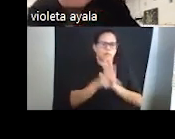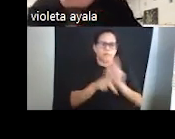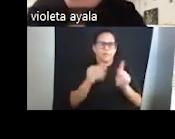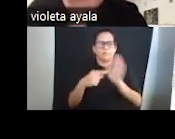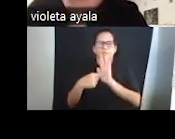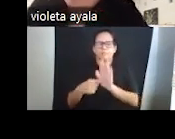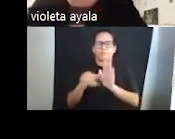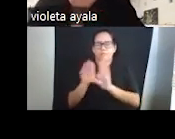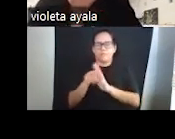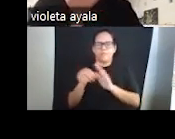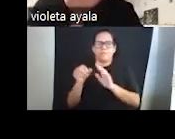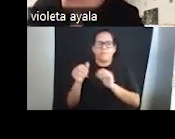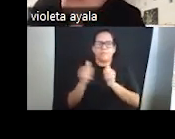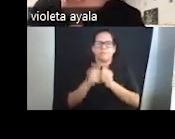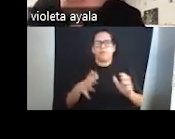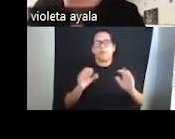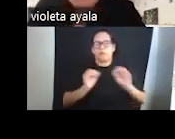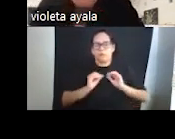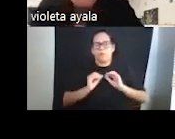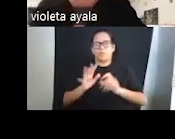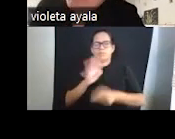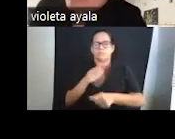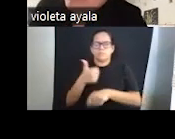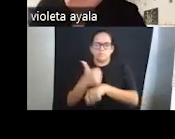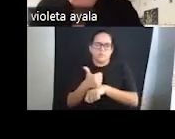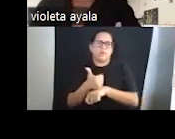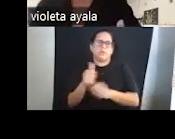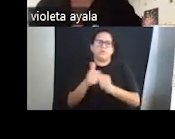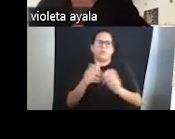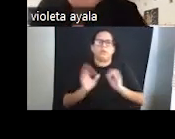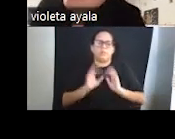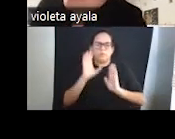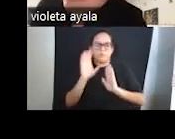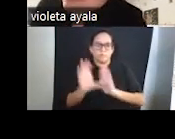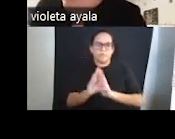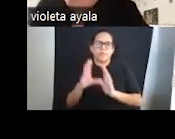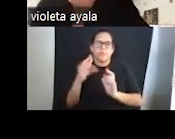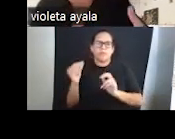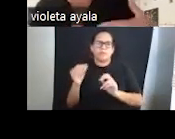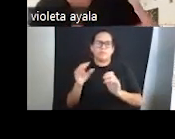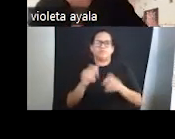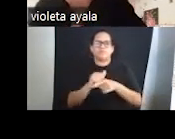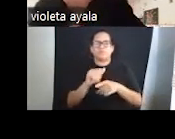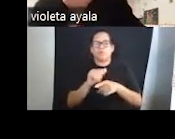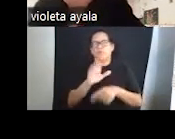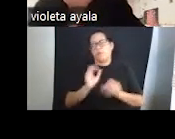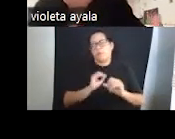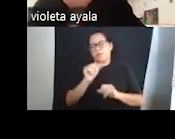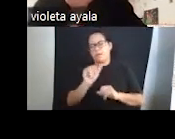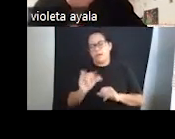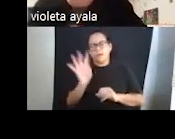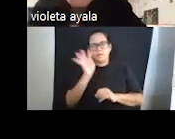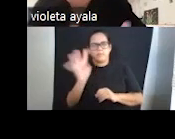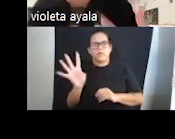a film with your own data set, with your own pictures, and train your own AI and actually create